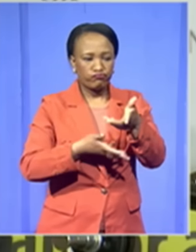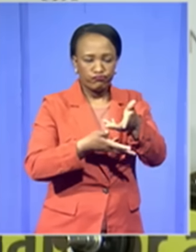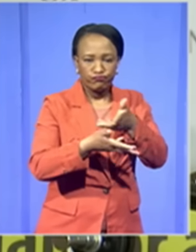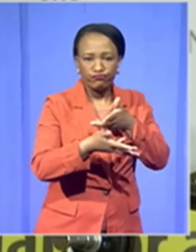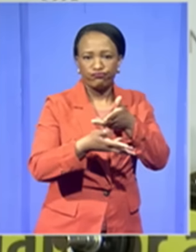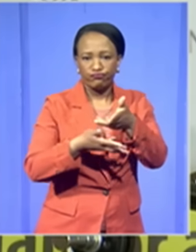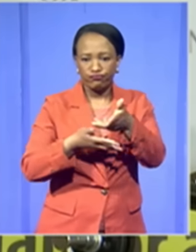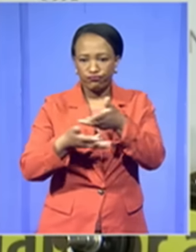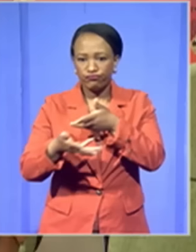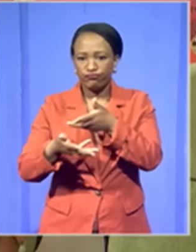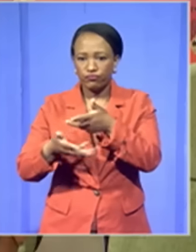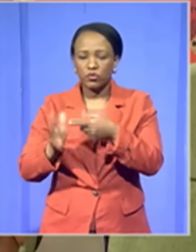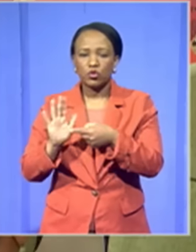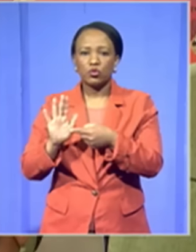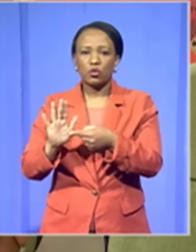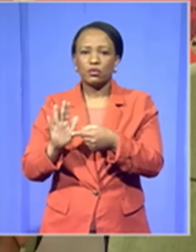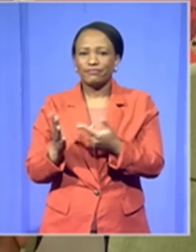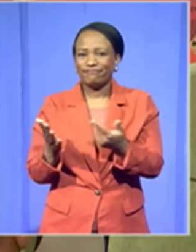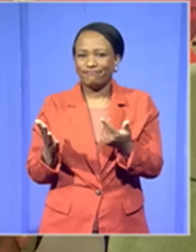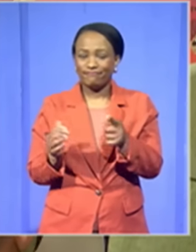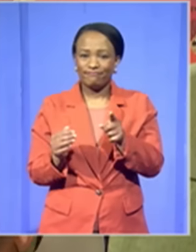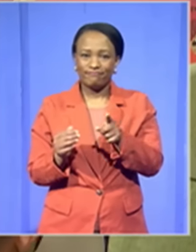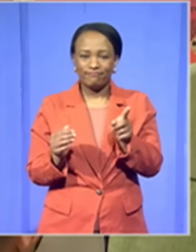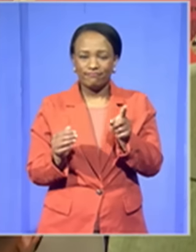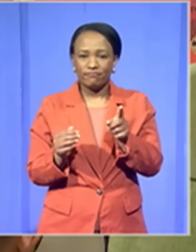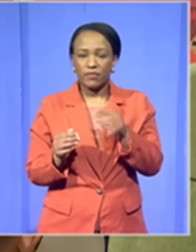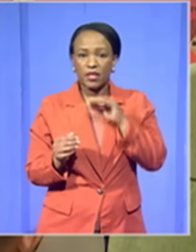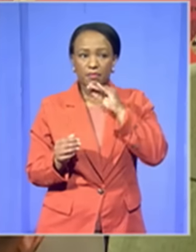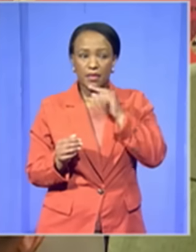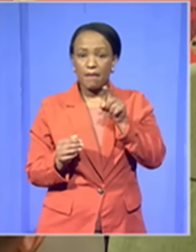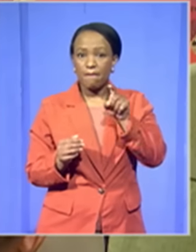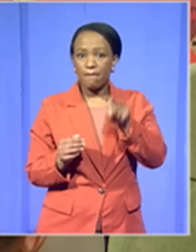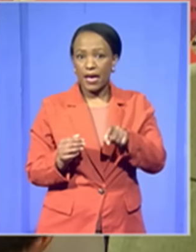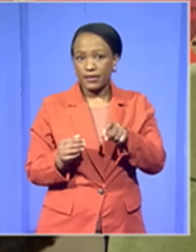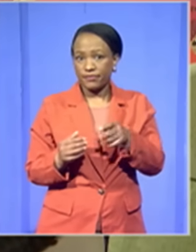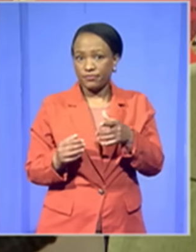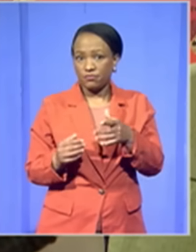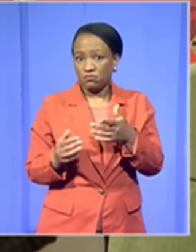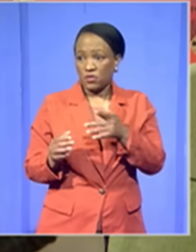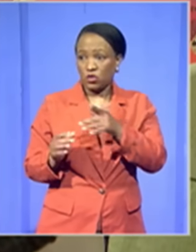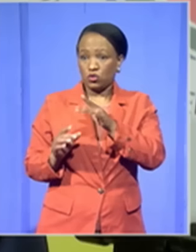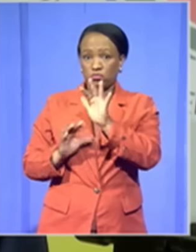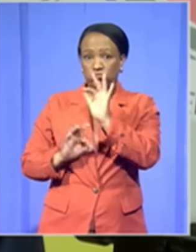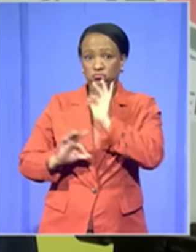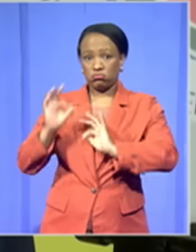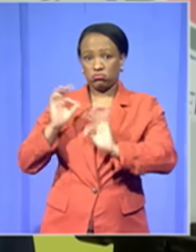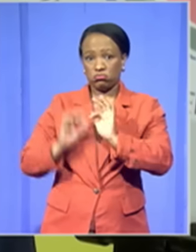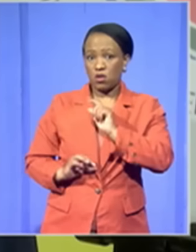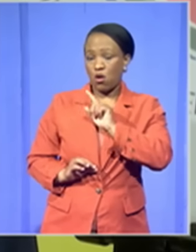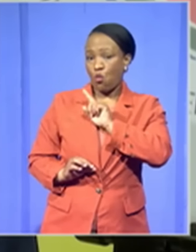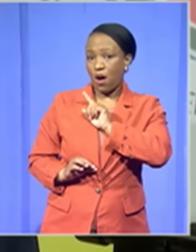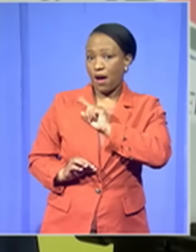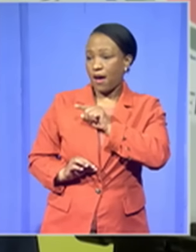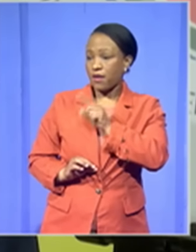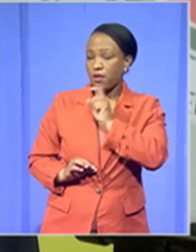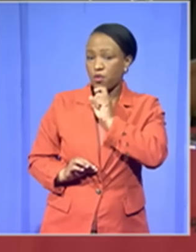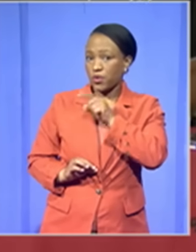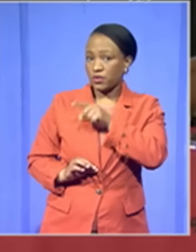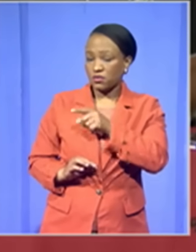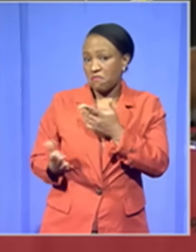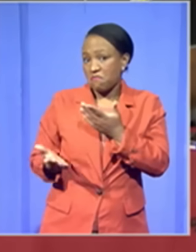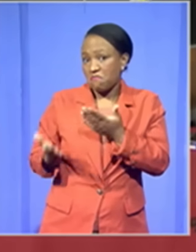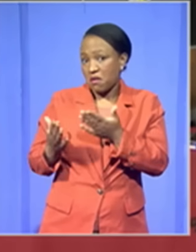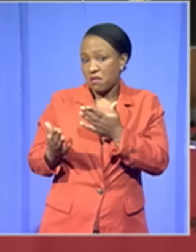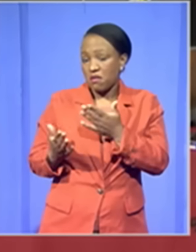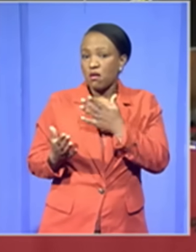mongwe re bontšhe gore ga re bone o ka re re tshwanetse gore re boledišane le bona gore batho ba ke tlhalose gore na gore bobaneng ka nako nngwe ba ka nyaka go